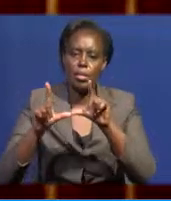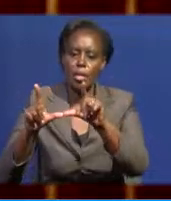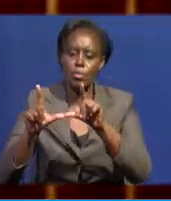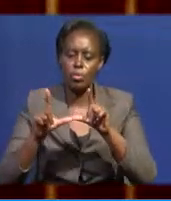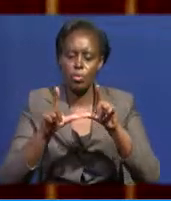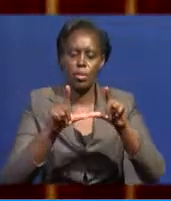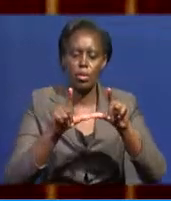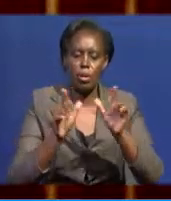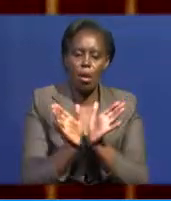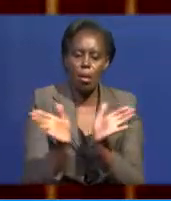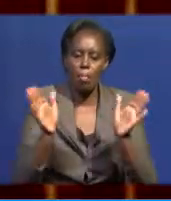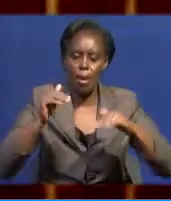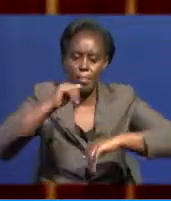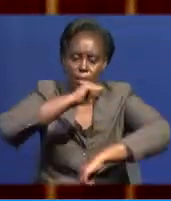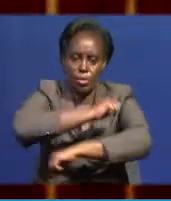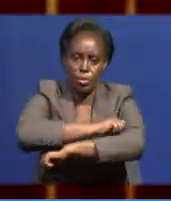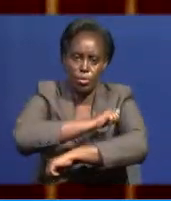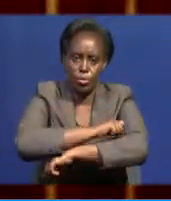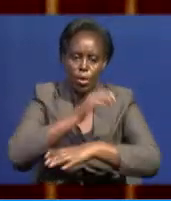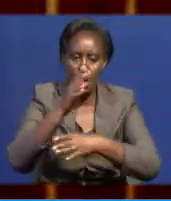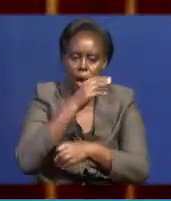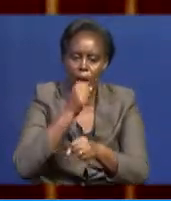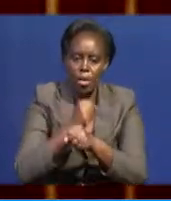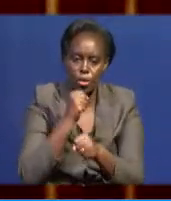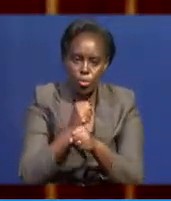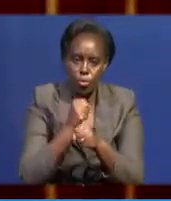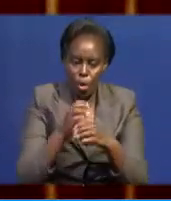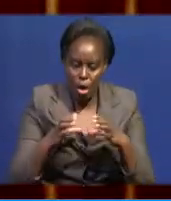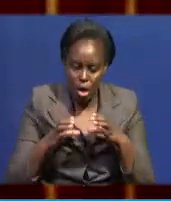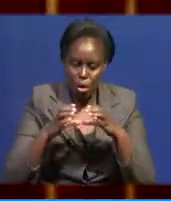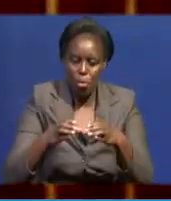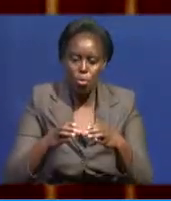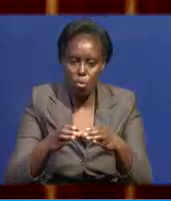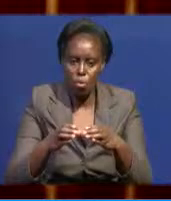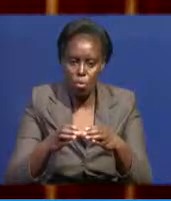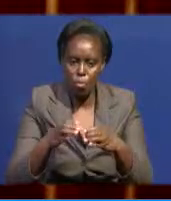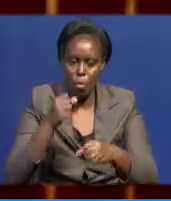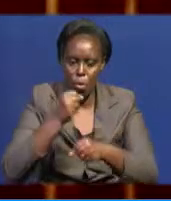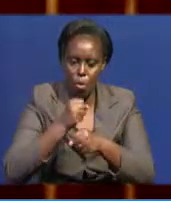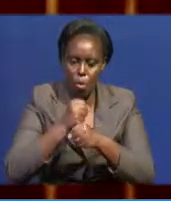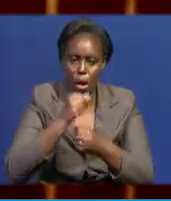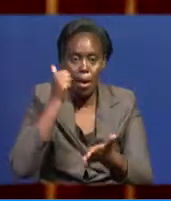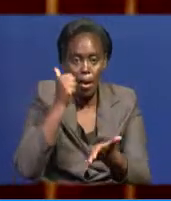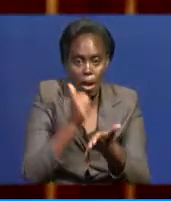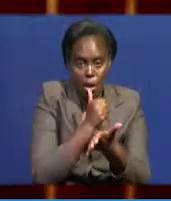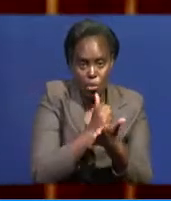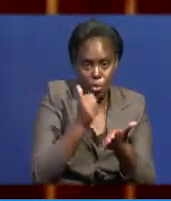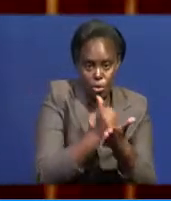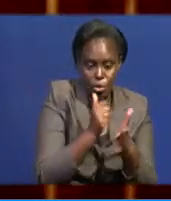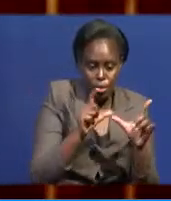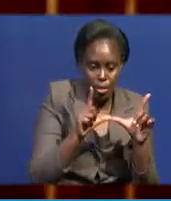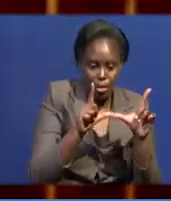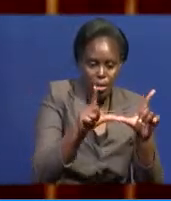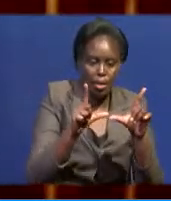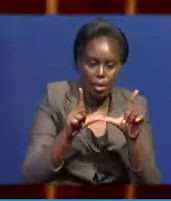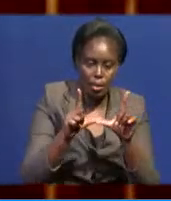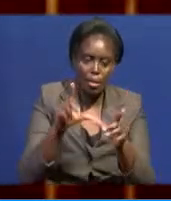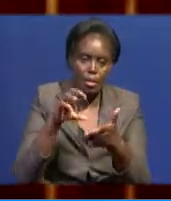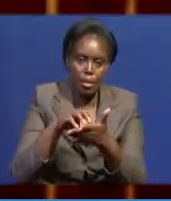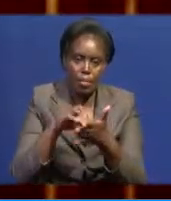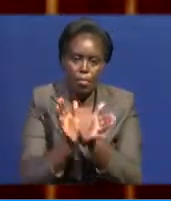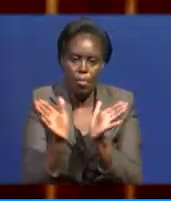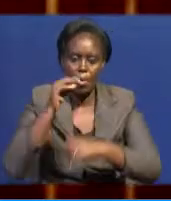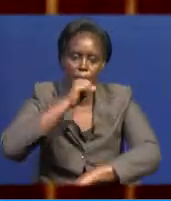schools. The multi-agency working group spearheaded the audit of titling status for all